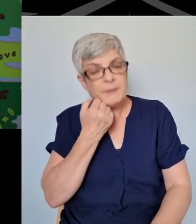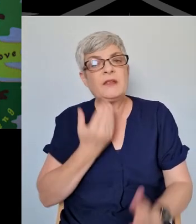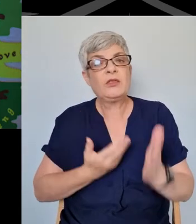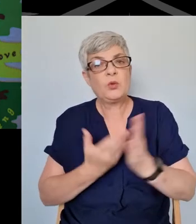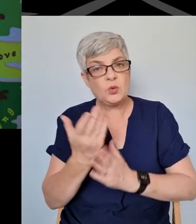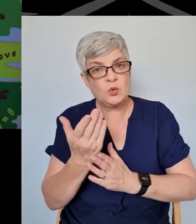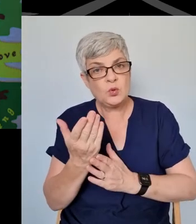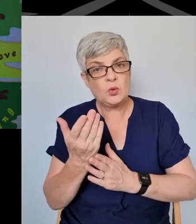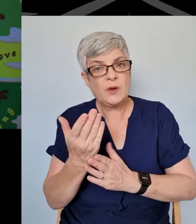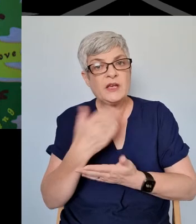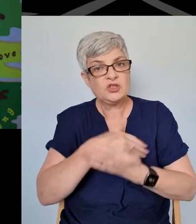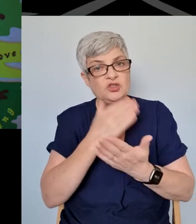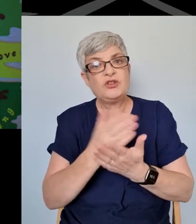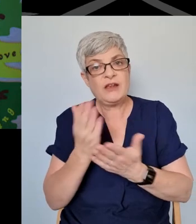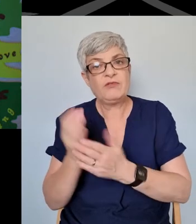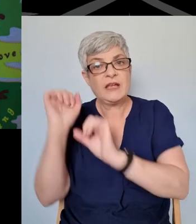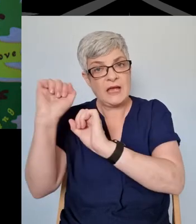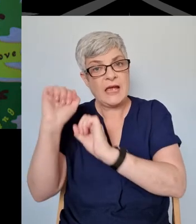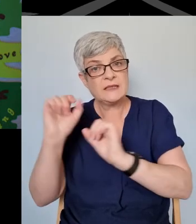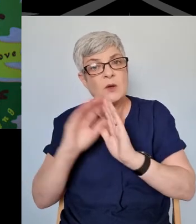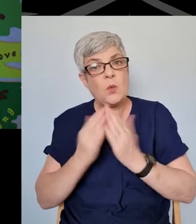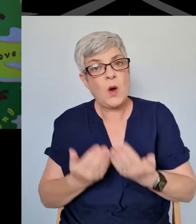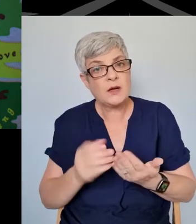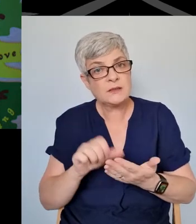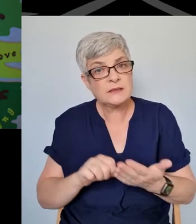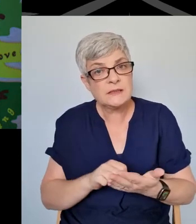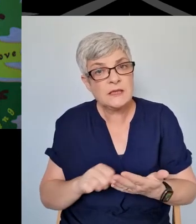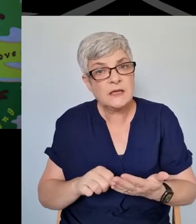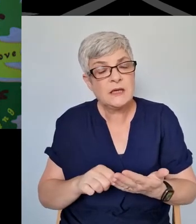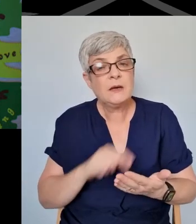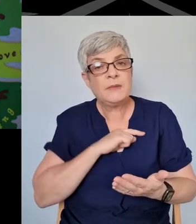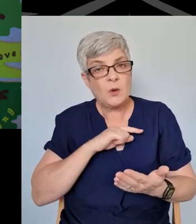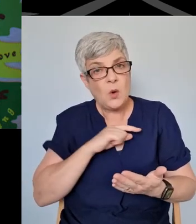shared, because it's only the Word of God that can wake the dead.